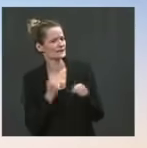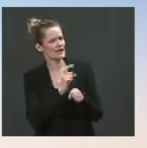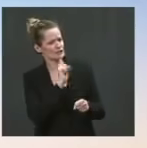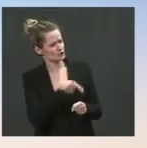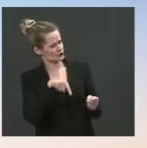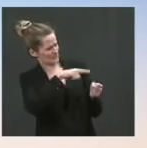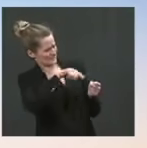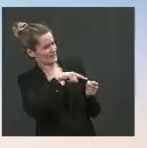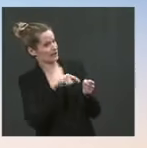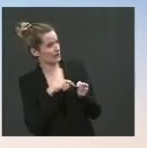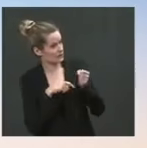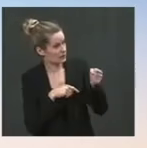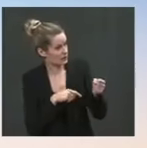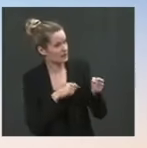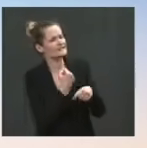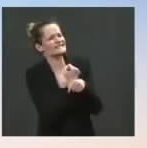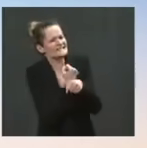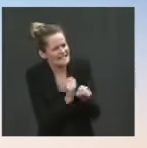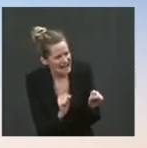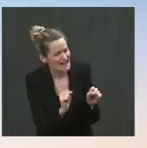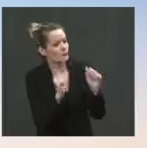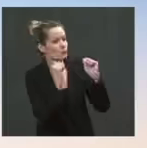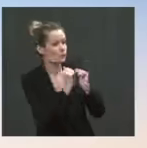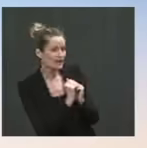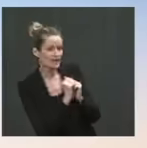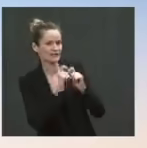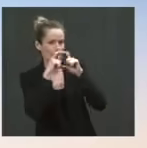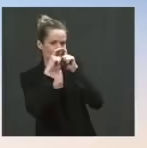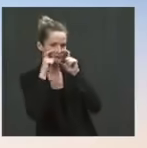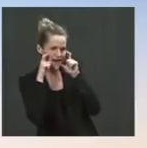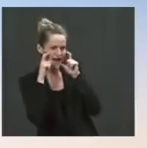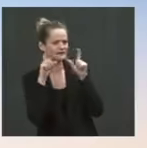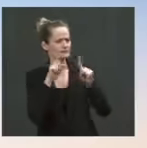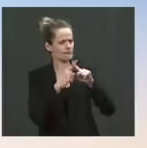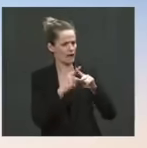allowing that to be part of a reality in these schools to keep the community safe. Go ahead.